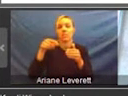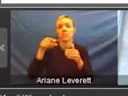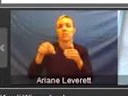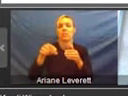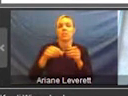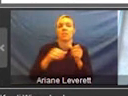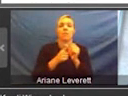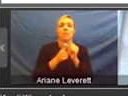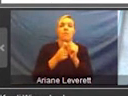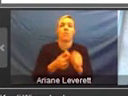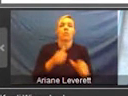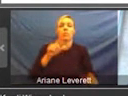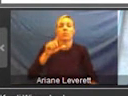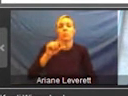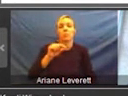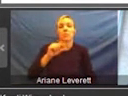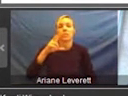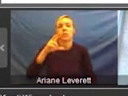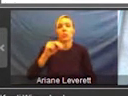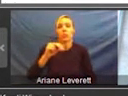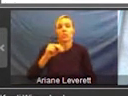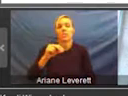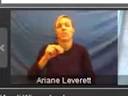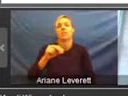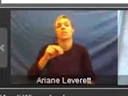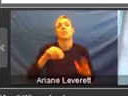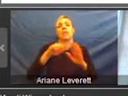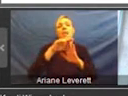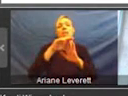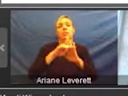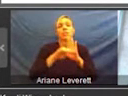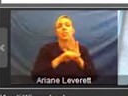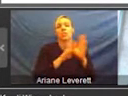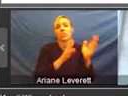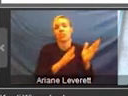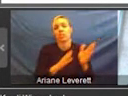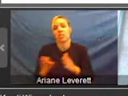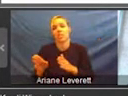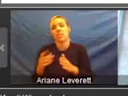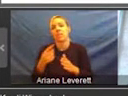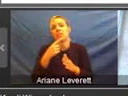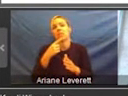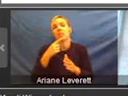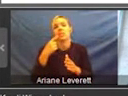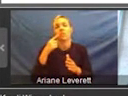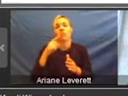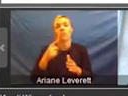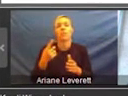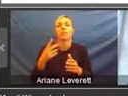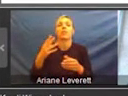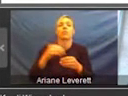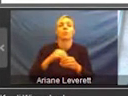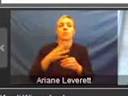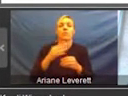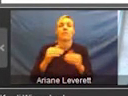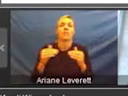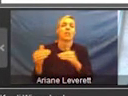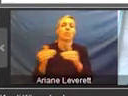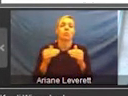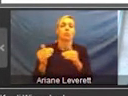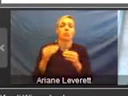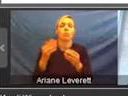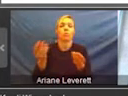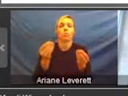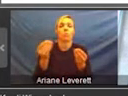2030 agenda, and which states to ensure inclusive and equitable quality education and promote lifelong